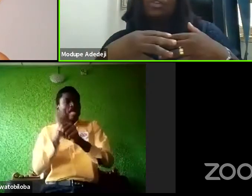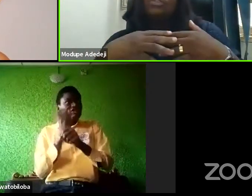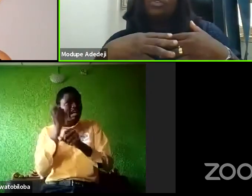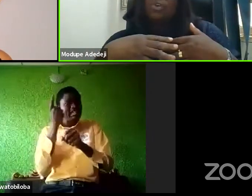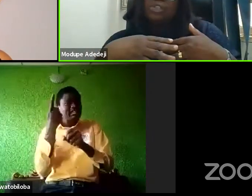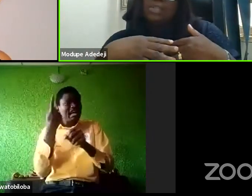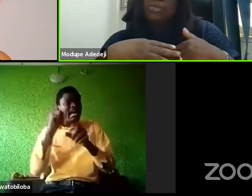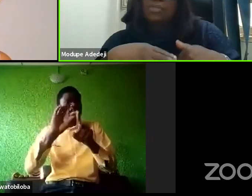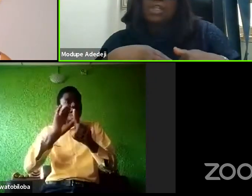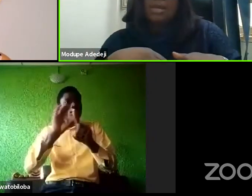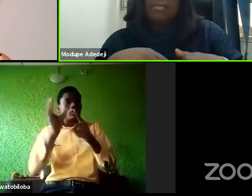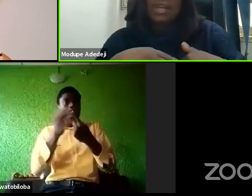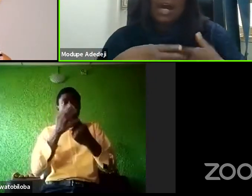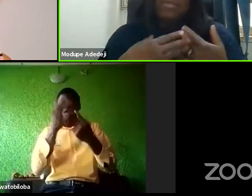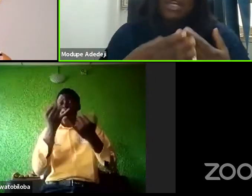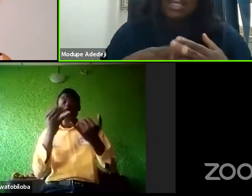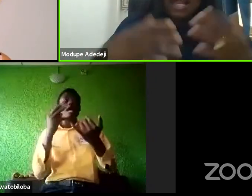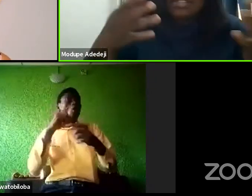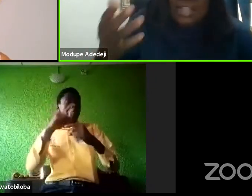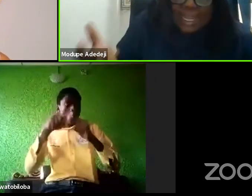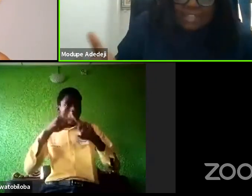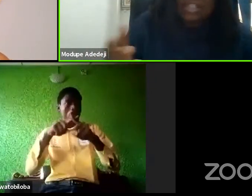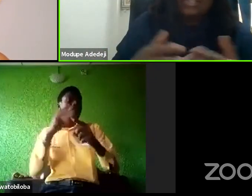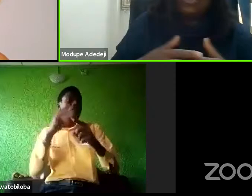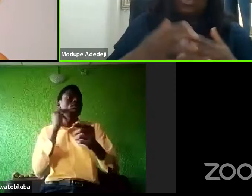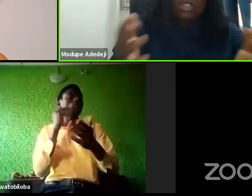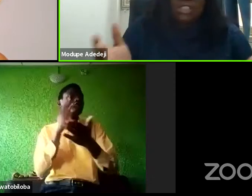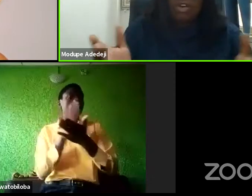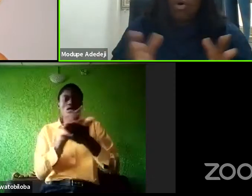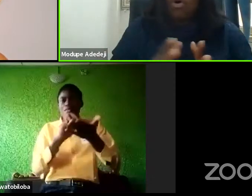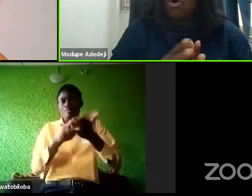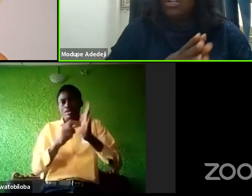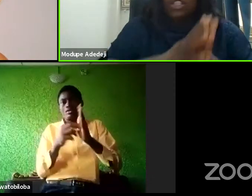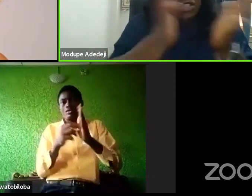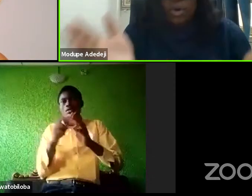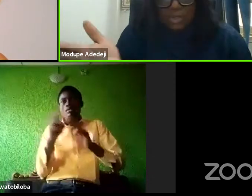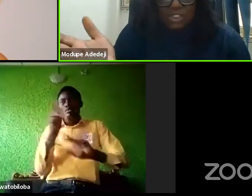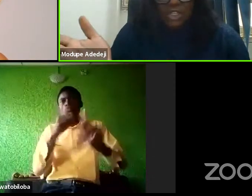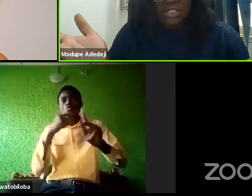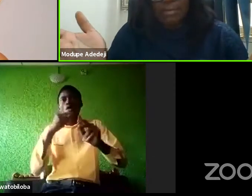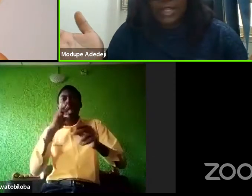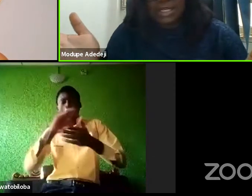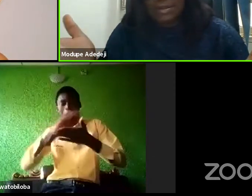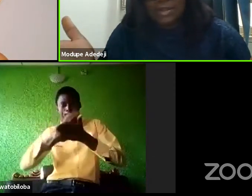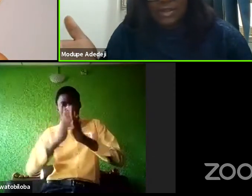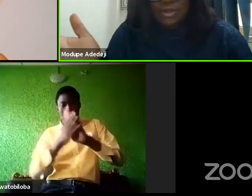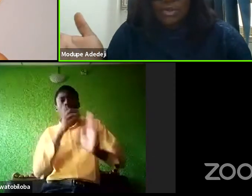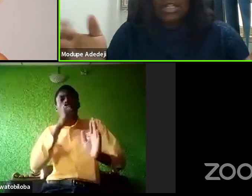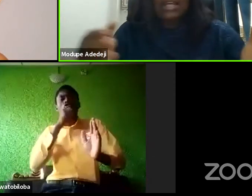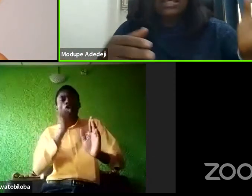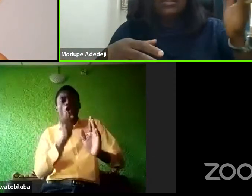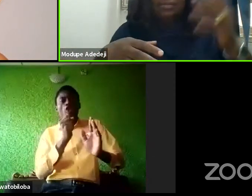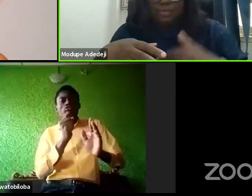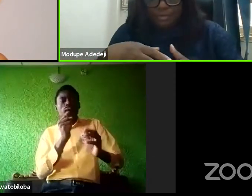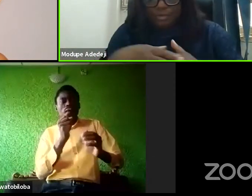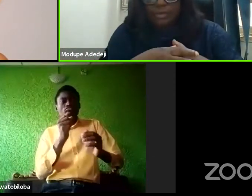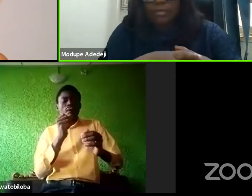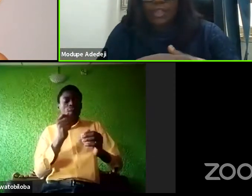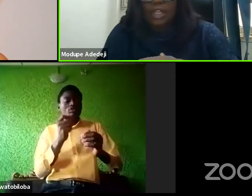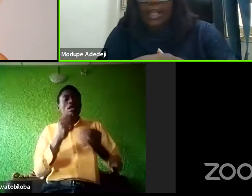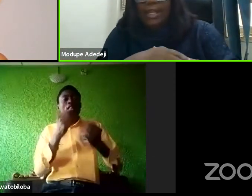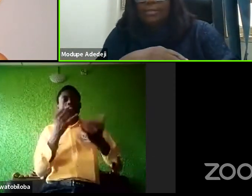used to it, and those symptoms may now be a lifestyle, they are used to it, or they just get better. So it's like a